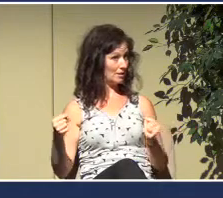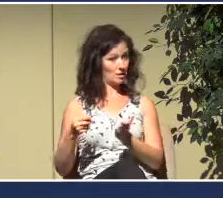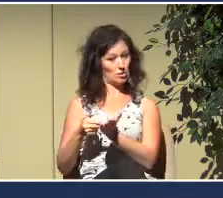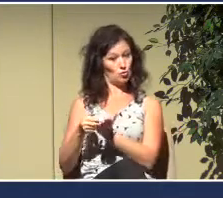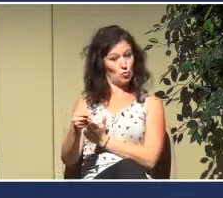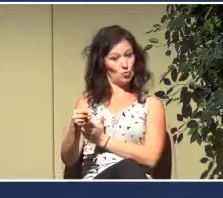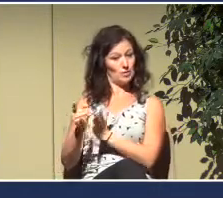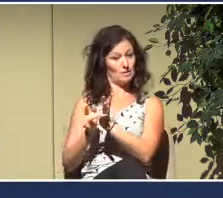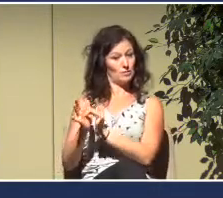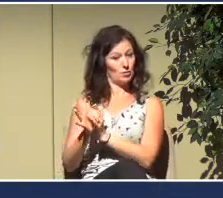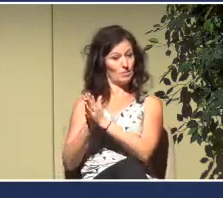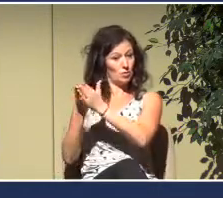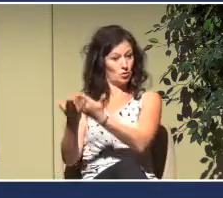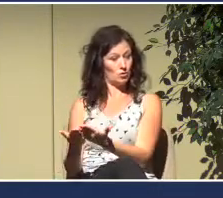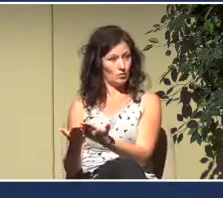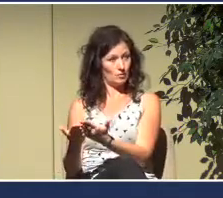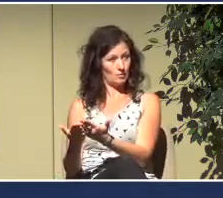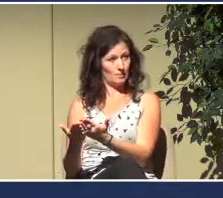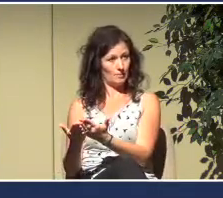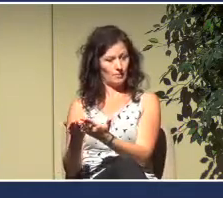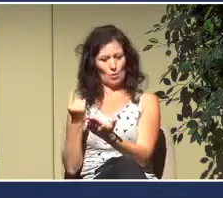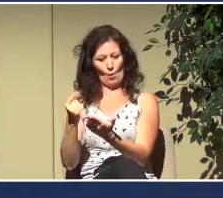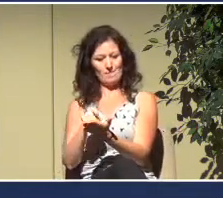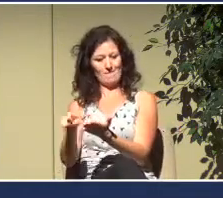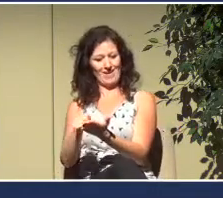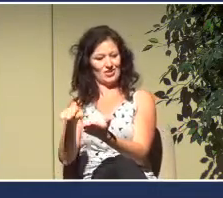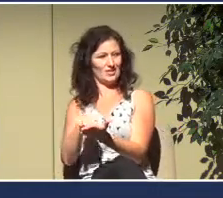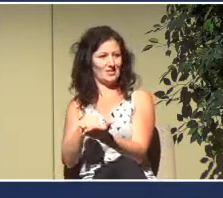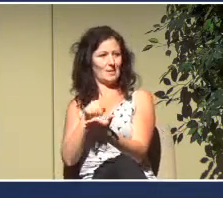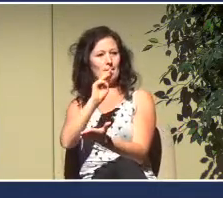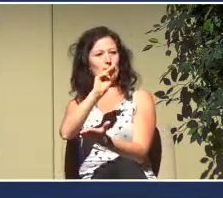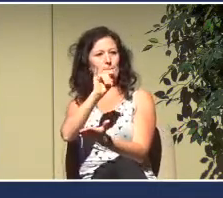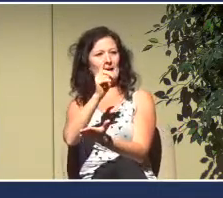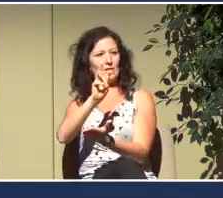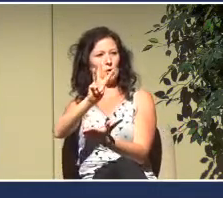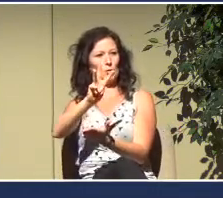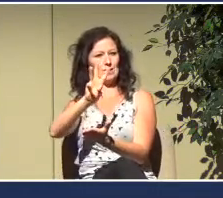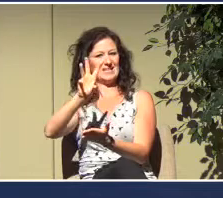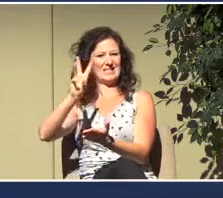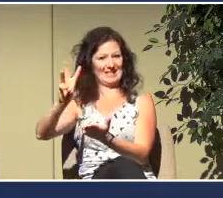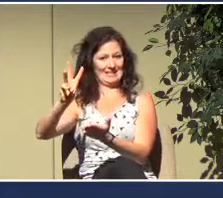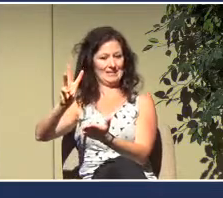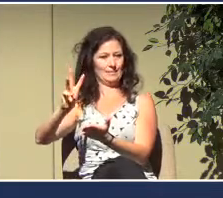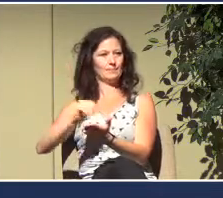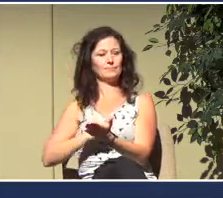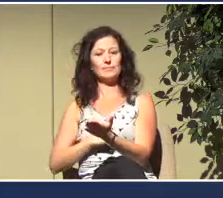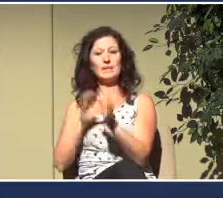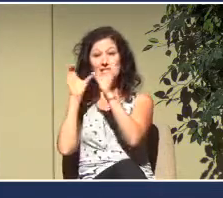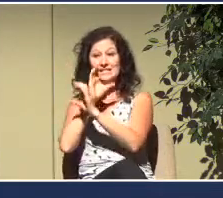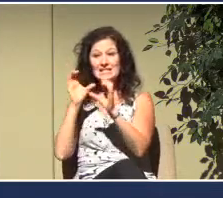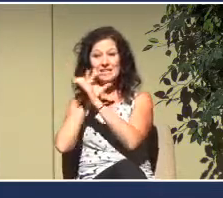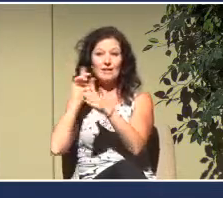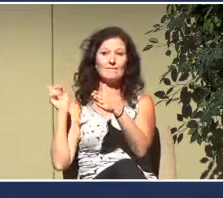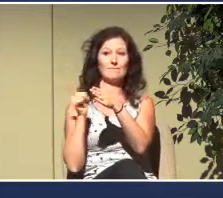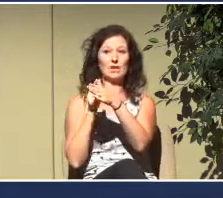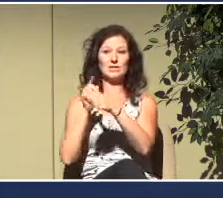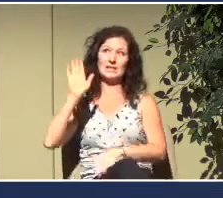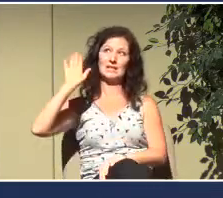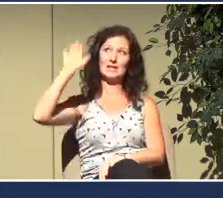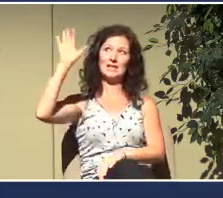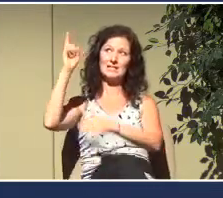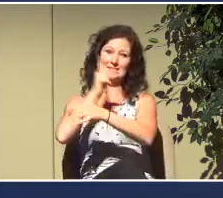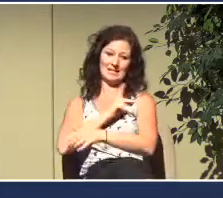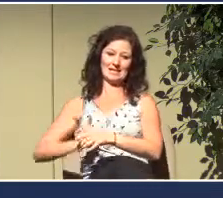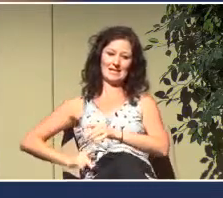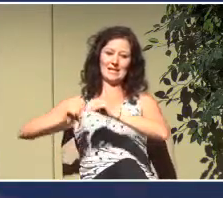Scripture. One passage is Jesus says, Matthew 6:33, seek first his kingdom, his righteousness, and all